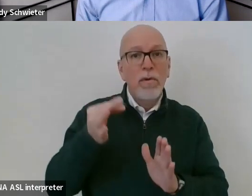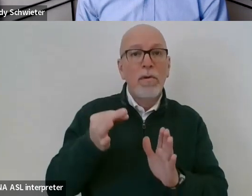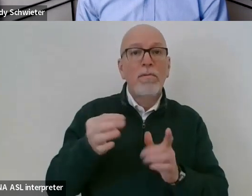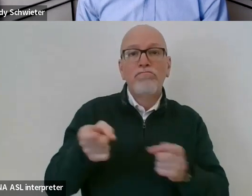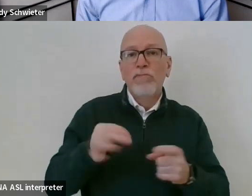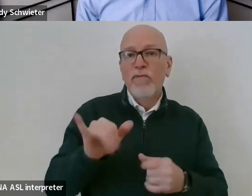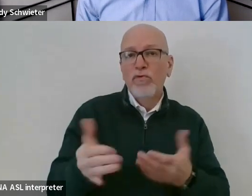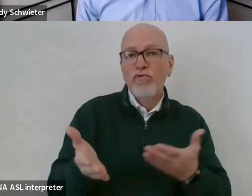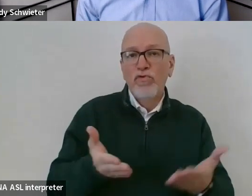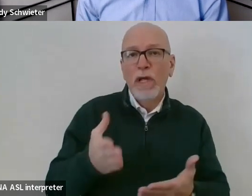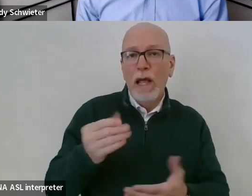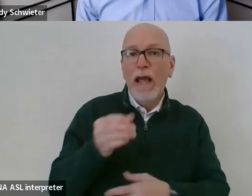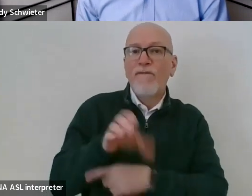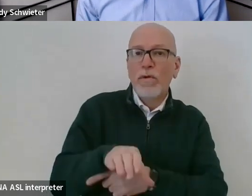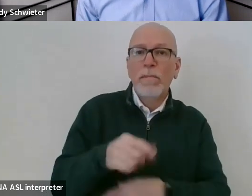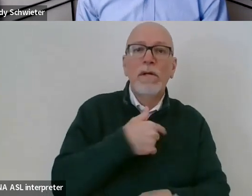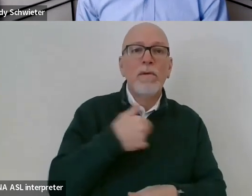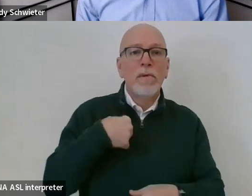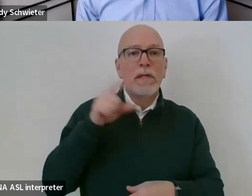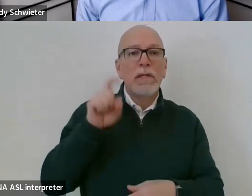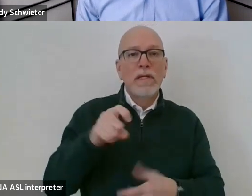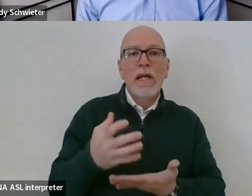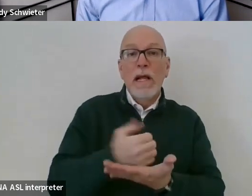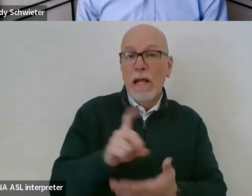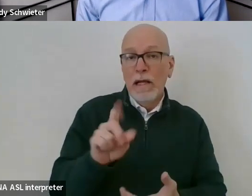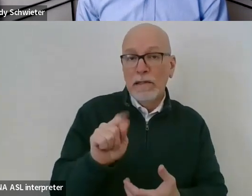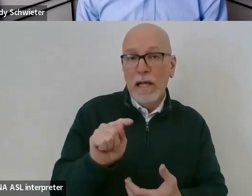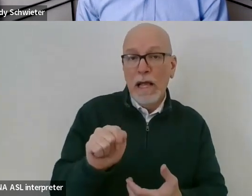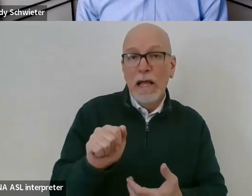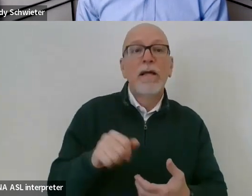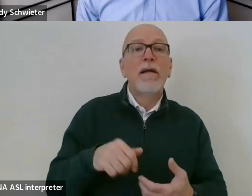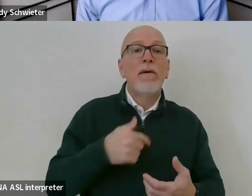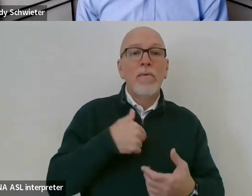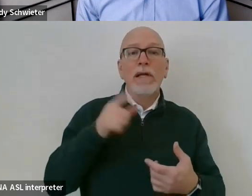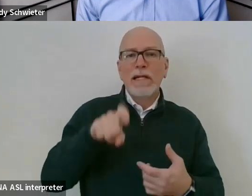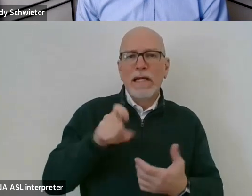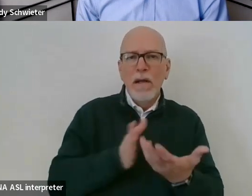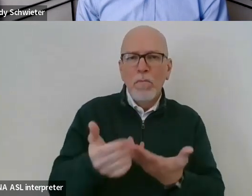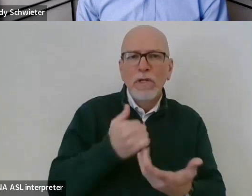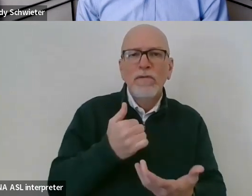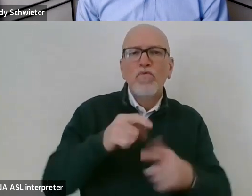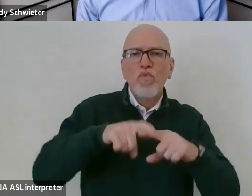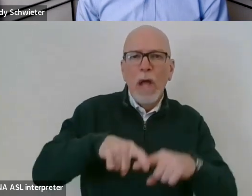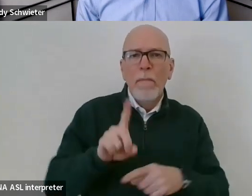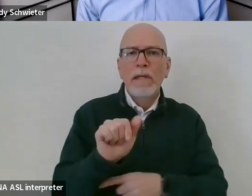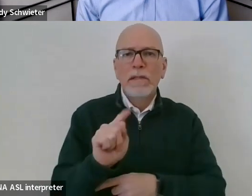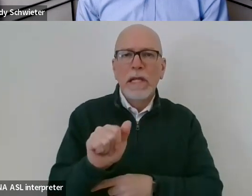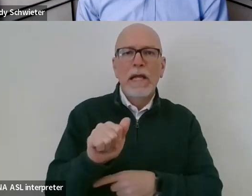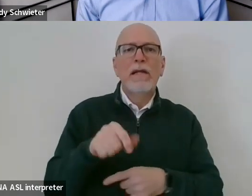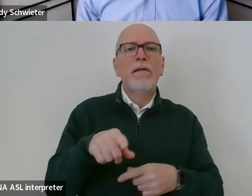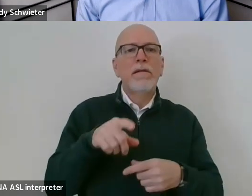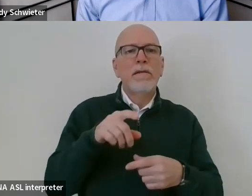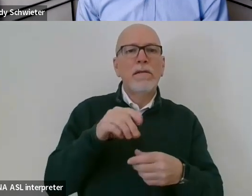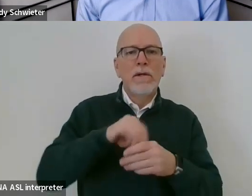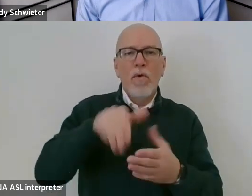and its enforcement. We need to collect data. We lack comprehensive, reliable data in all major realms and